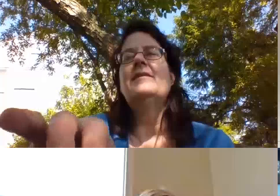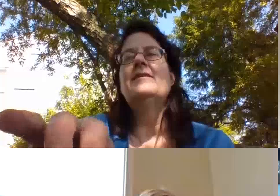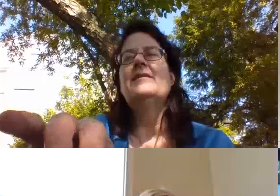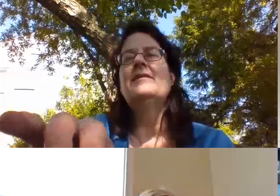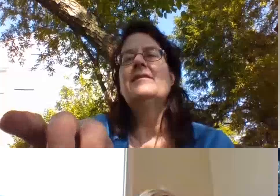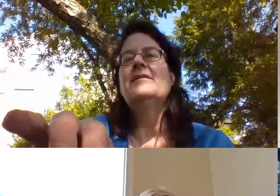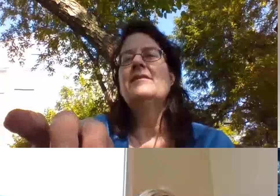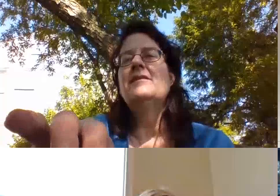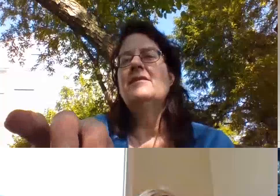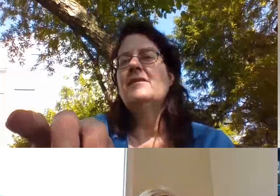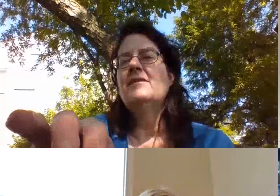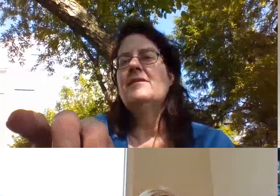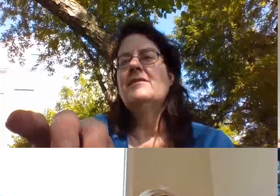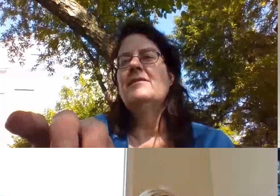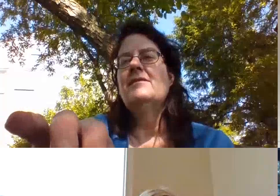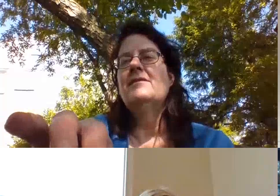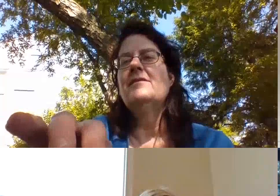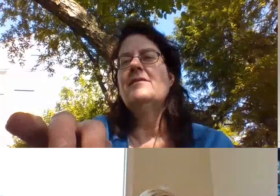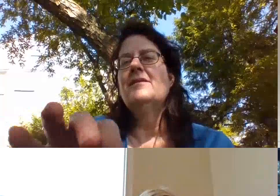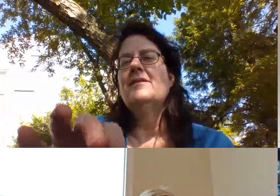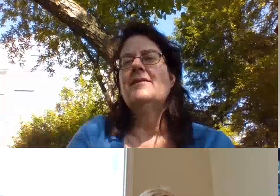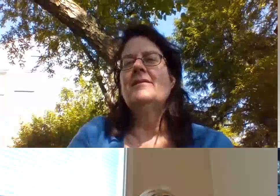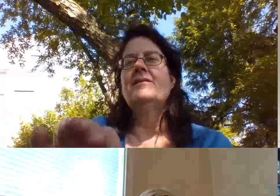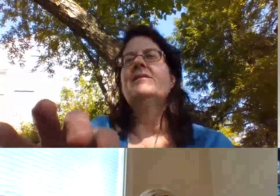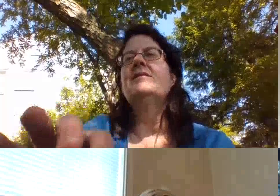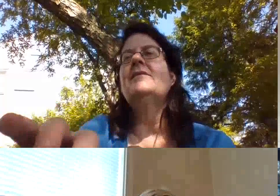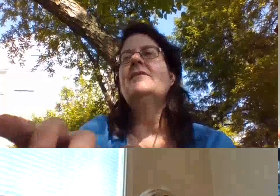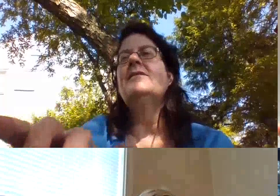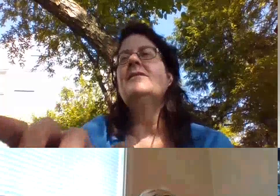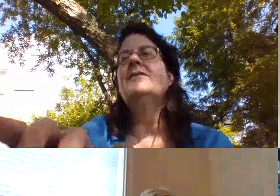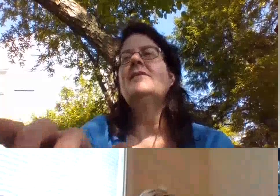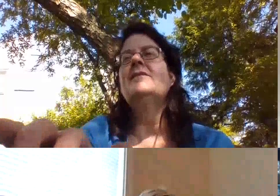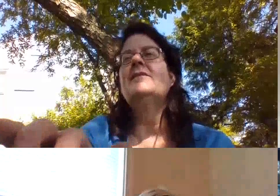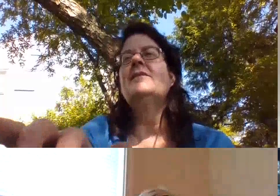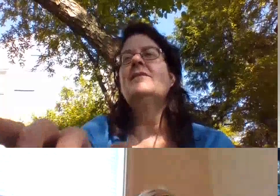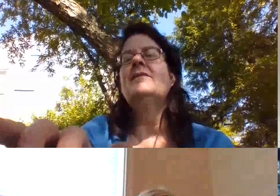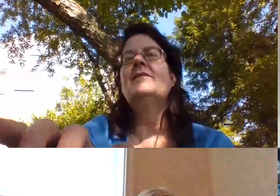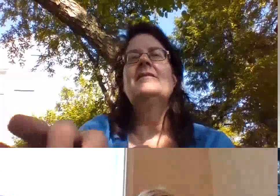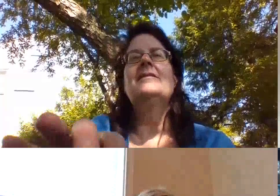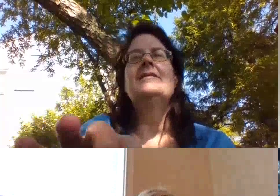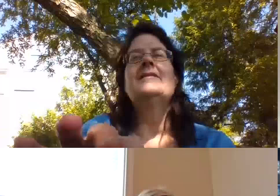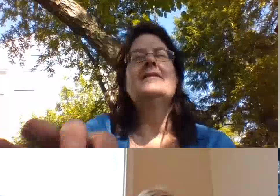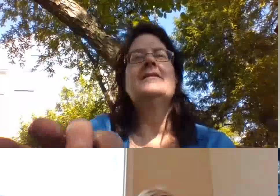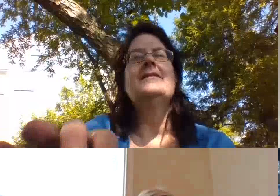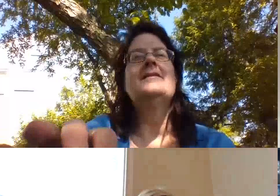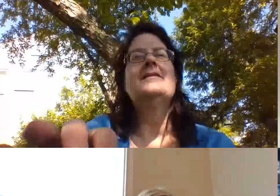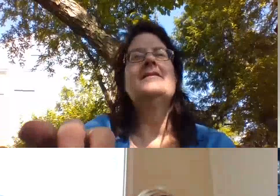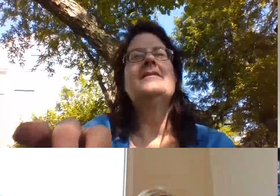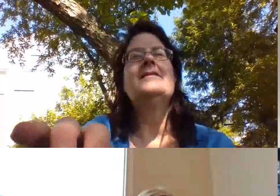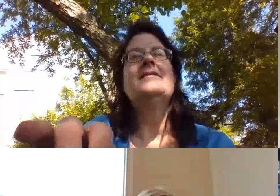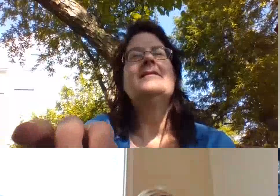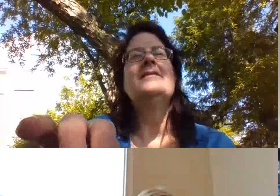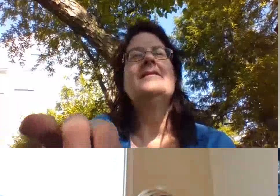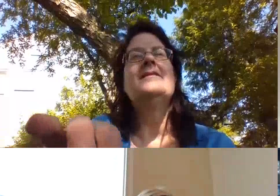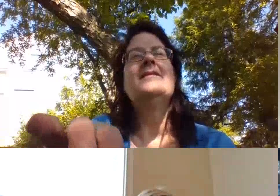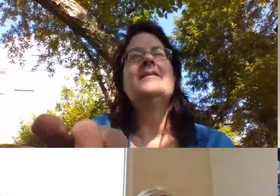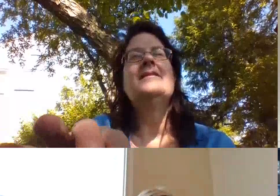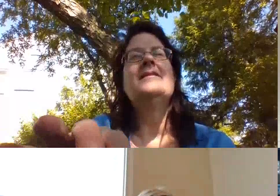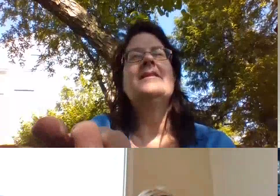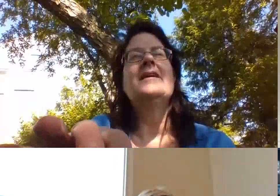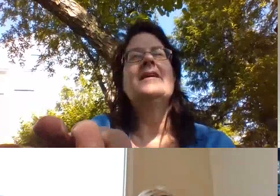video turned off, right, or just the extra people. So in Teams, you're only going to see the 9 grid. If you don't see the 9